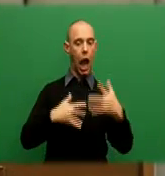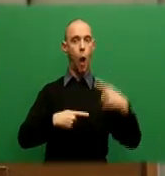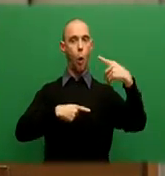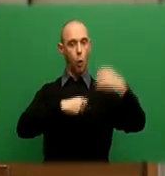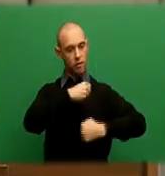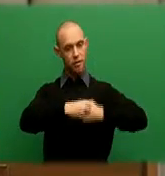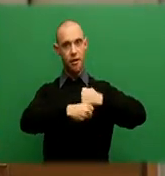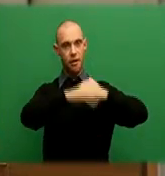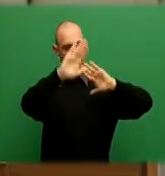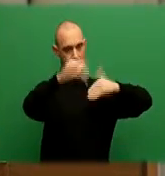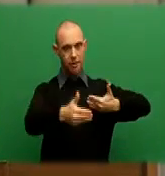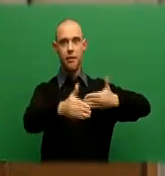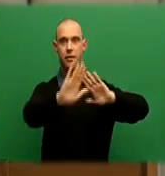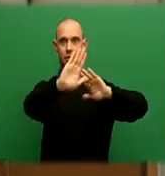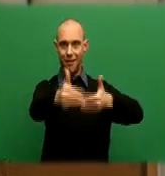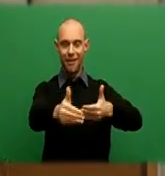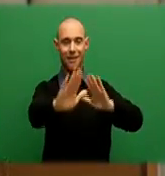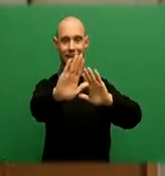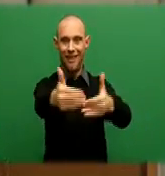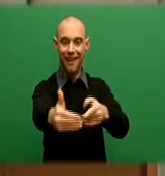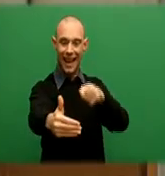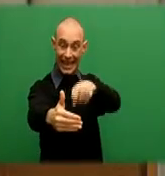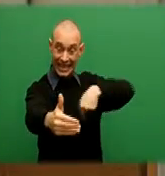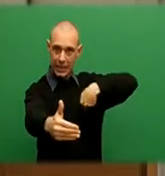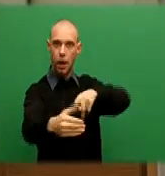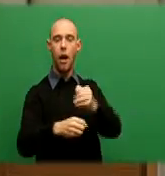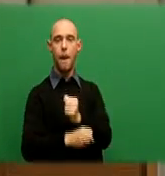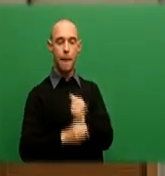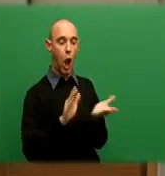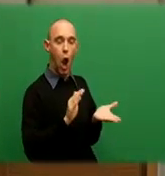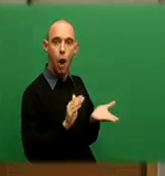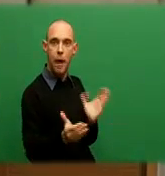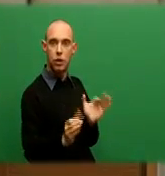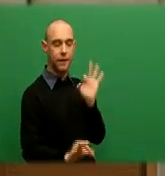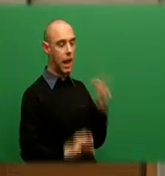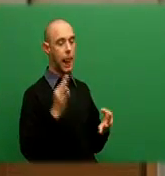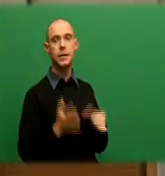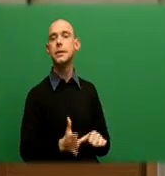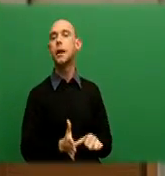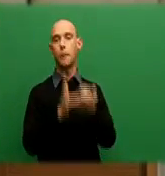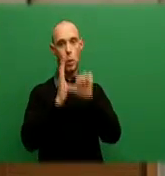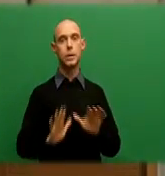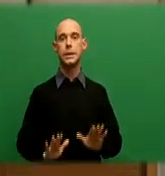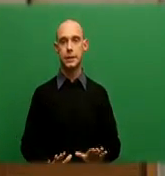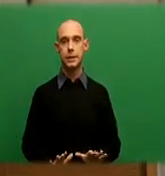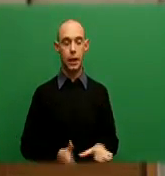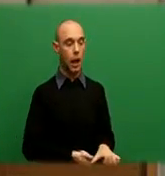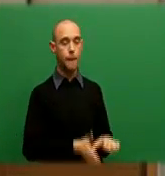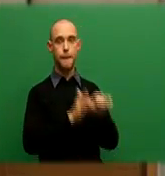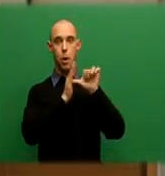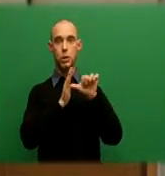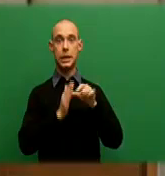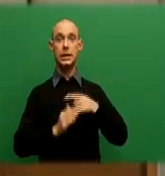you are trying to see things through the cycle, data becomes very important. And this data